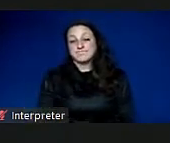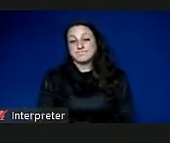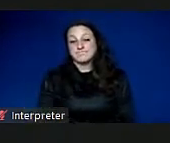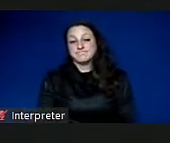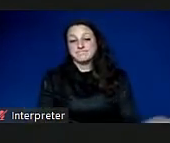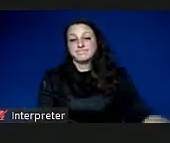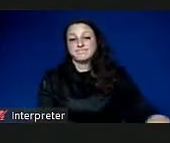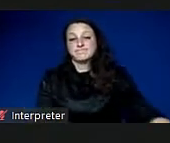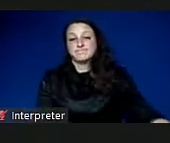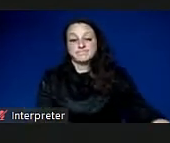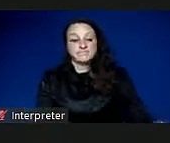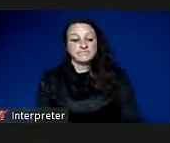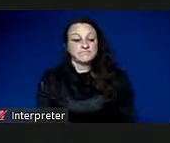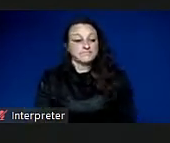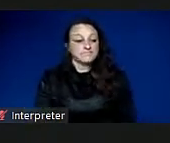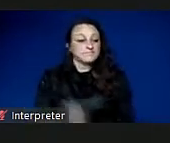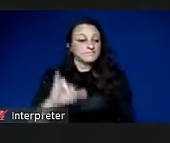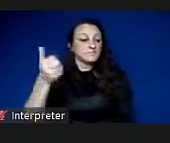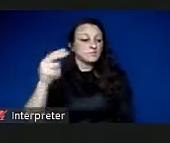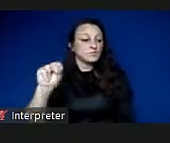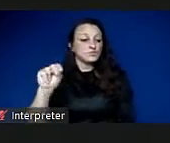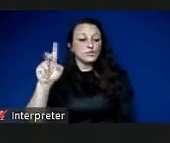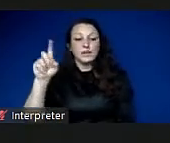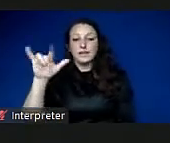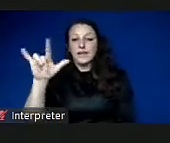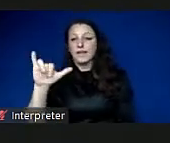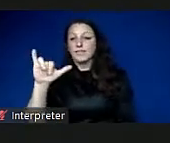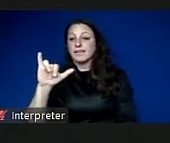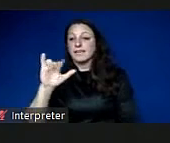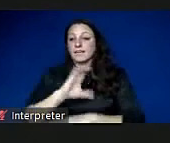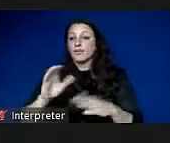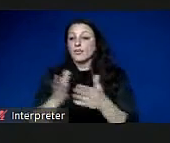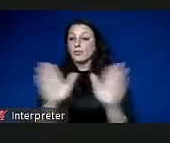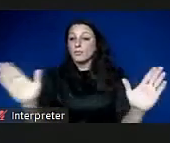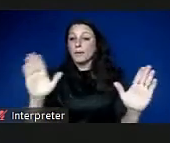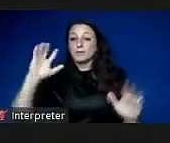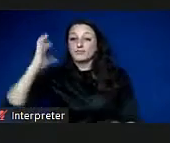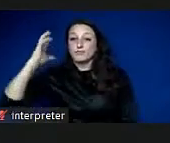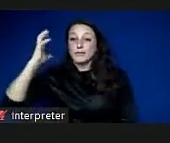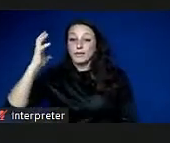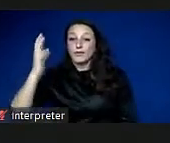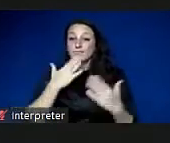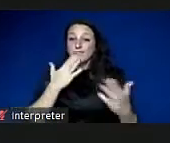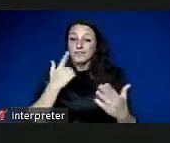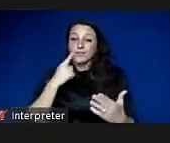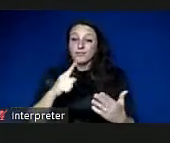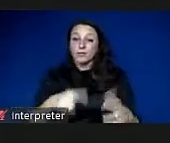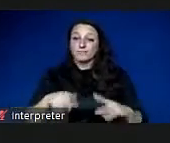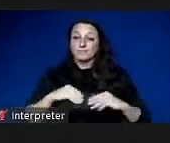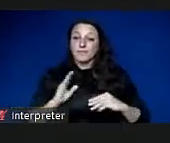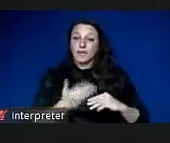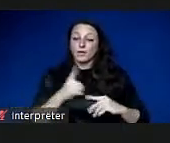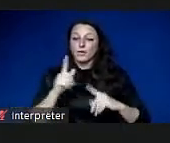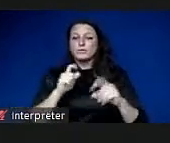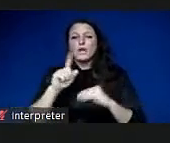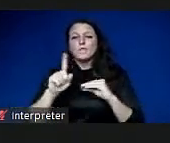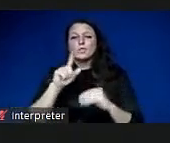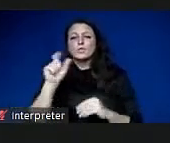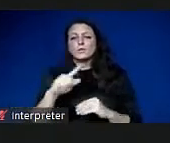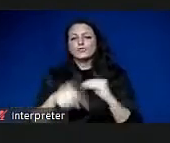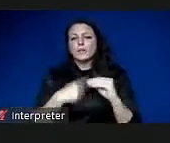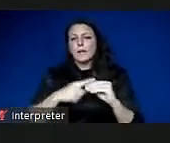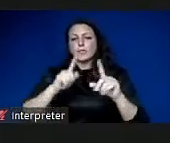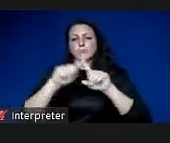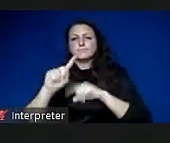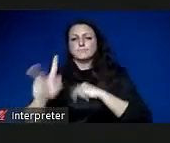Hi there, John Daly, Colorado Public Radio. Thanks for taking our questions. I have a question about variants. How worried